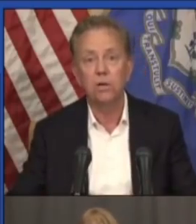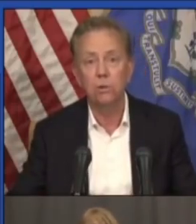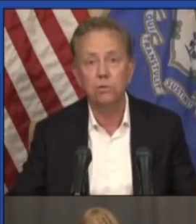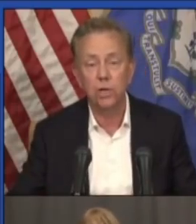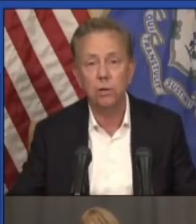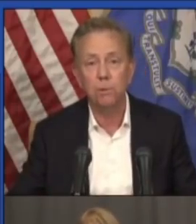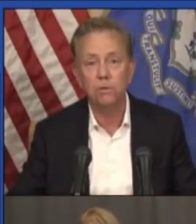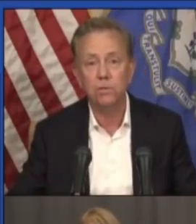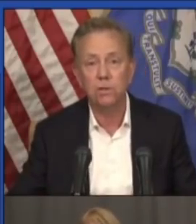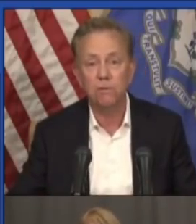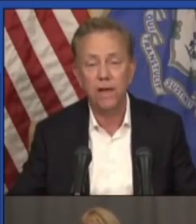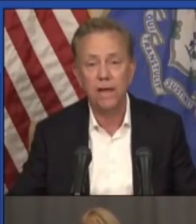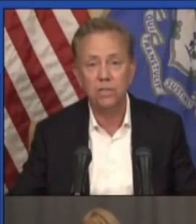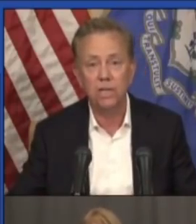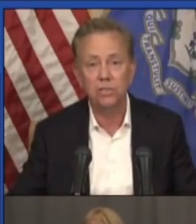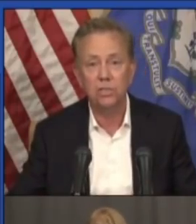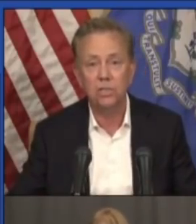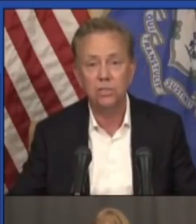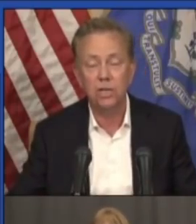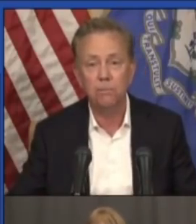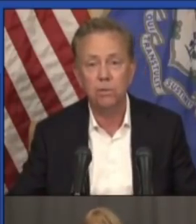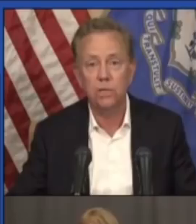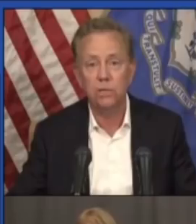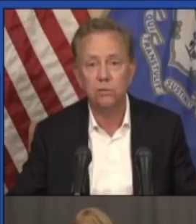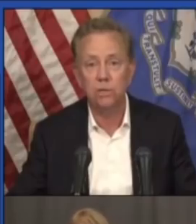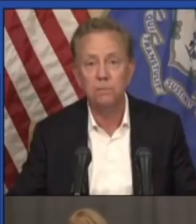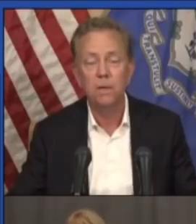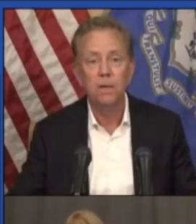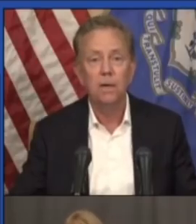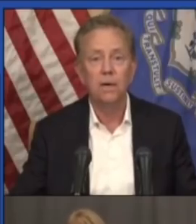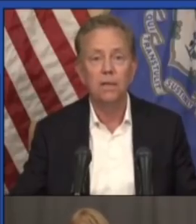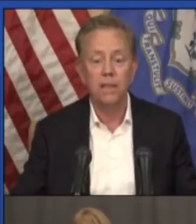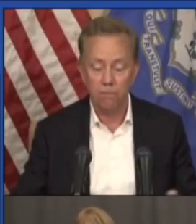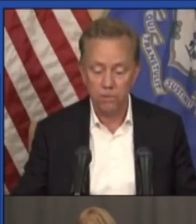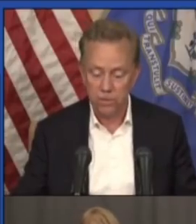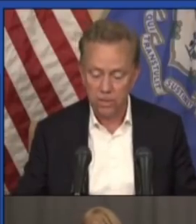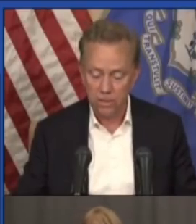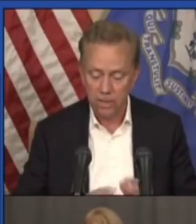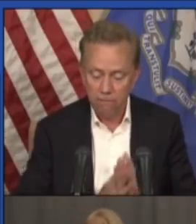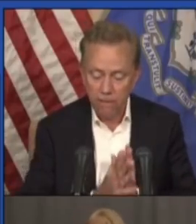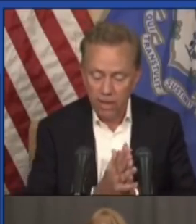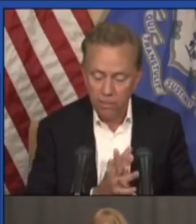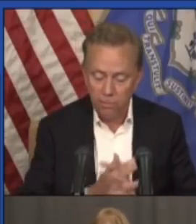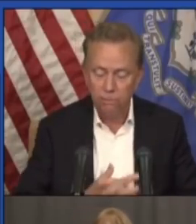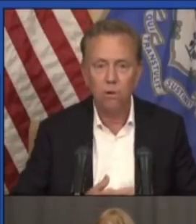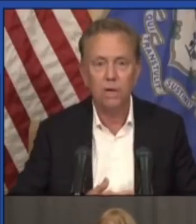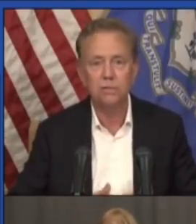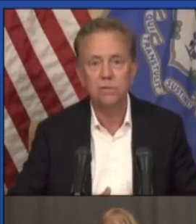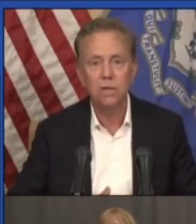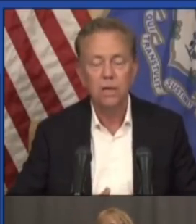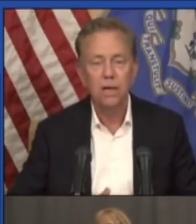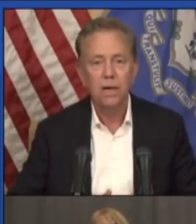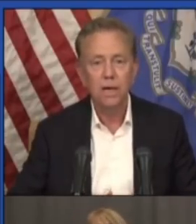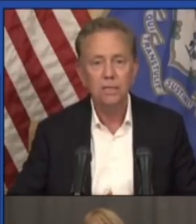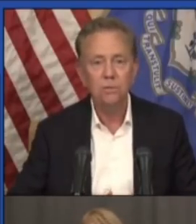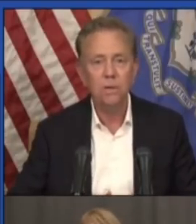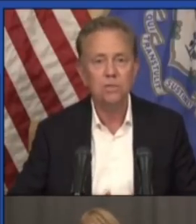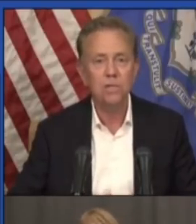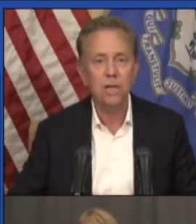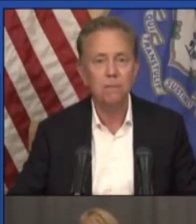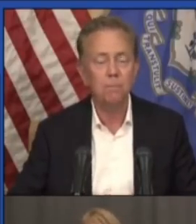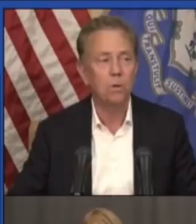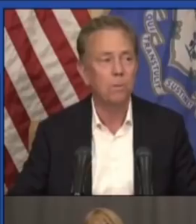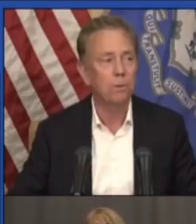was their co-chairperson of the vaccination team with Deirdre. That was invaluable for us. I just